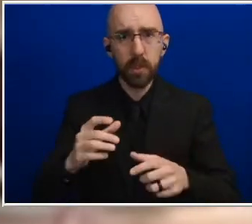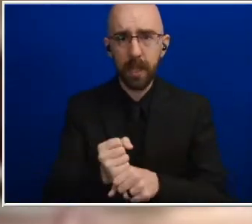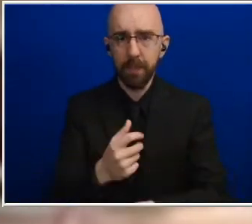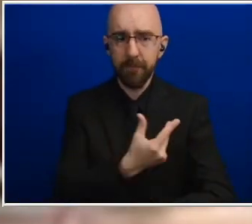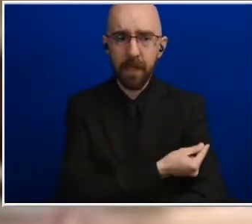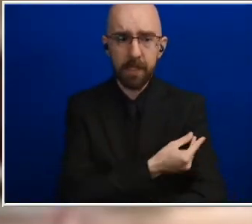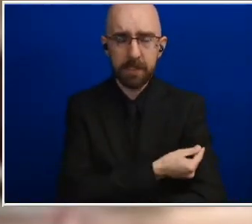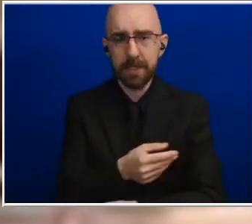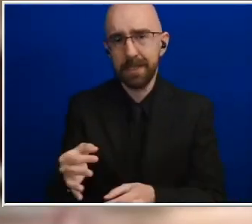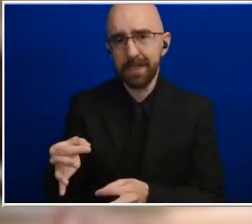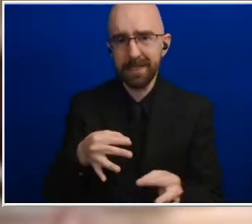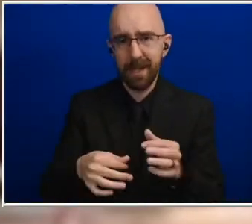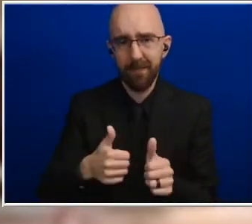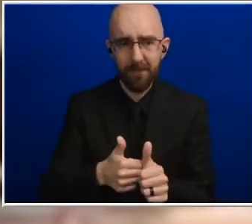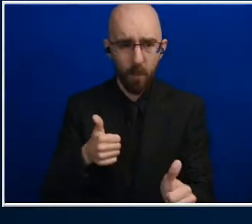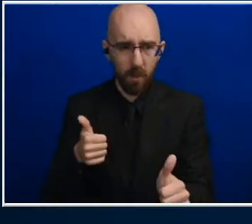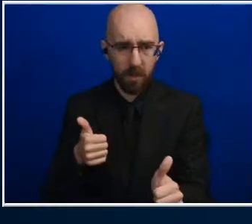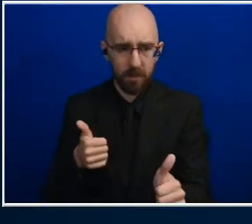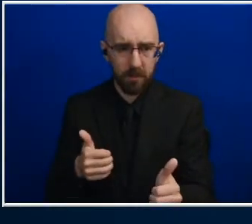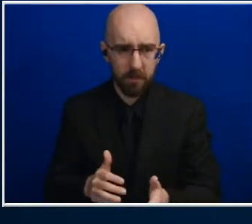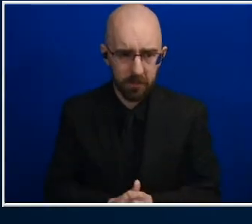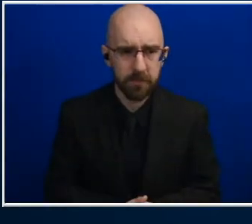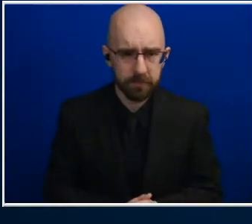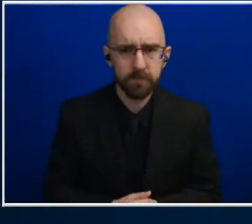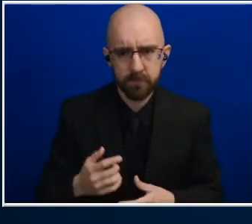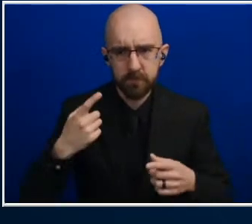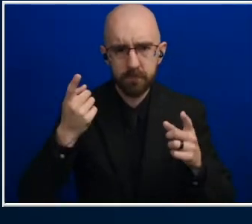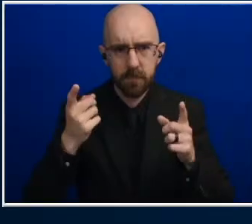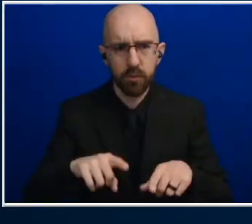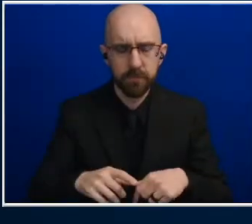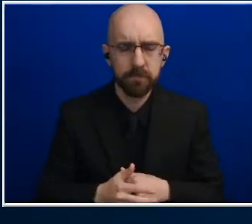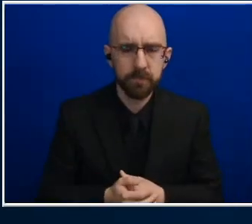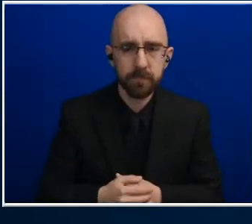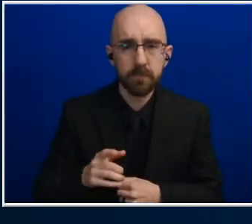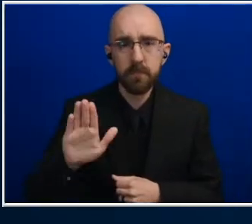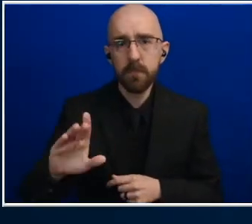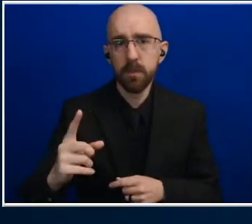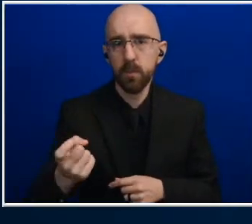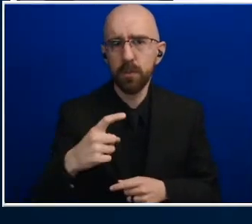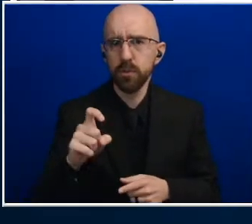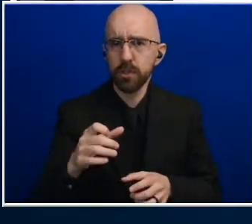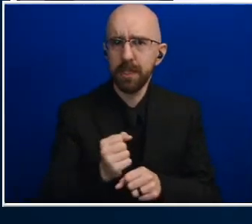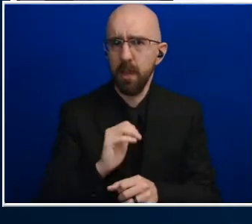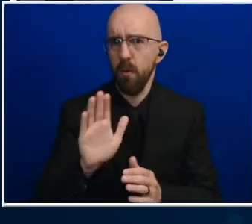than to avoid it. I agree. And then for her question, should she get all the vaccines